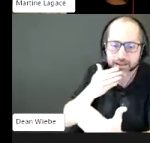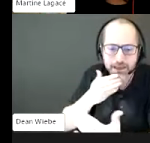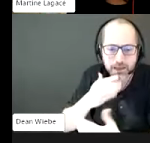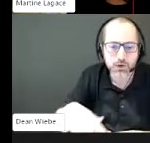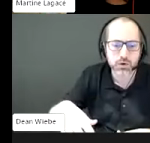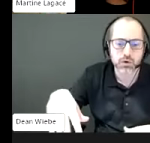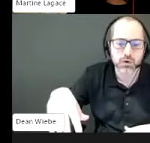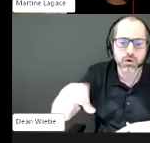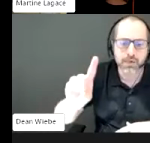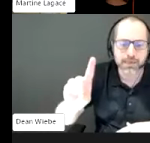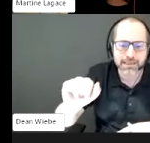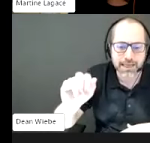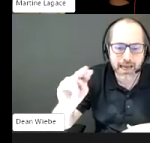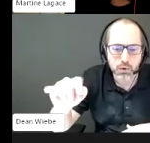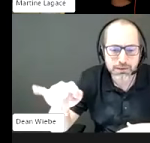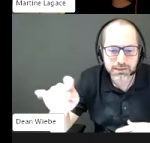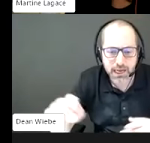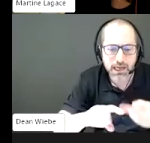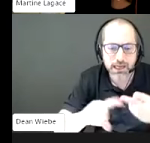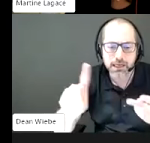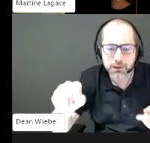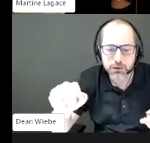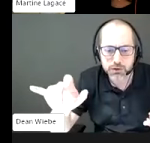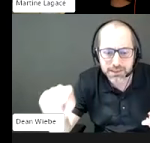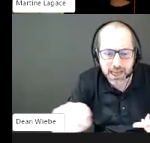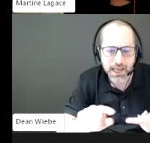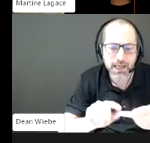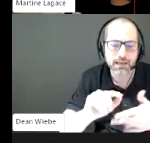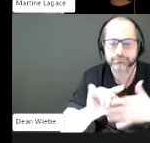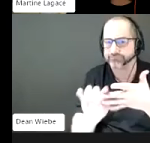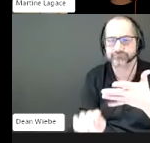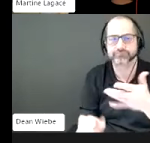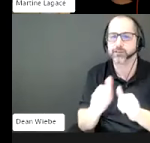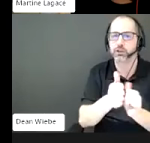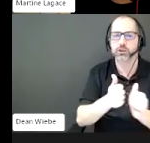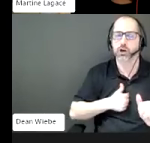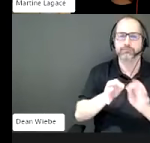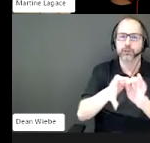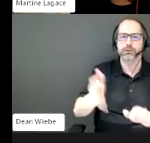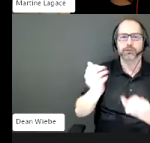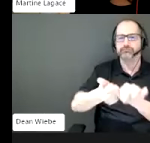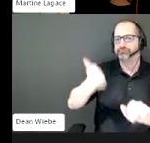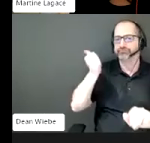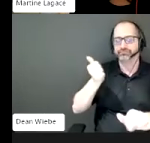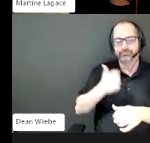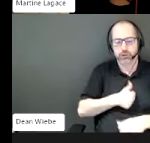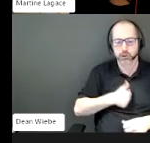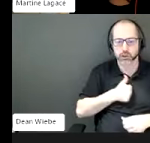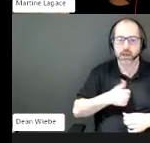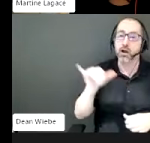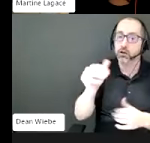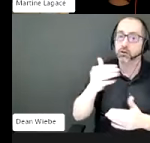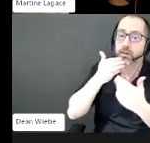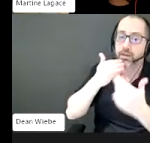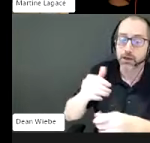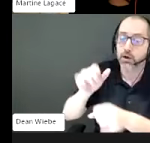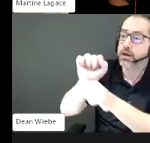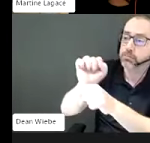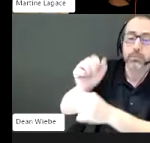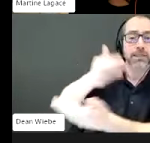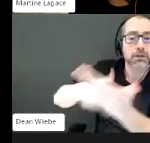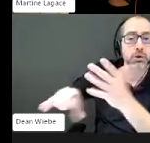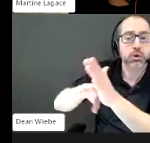Amanda Max, Samantha Uslander, and Philippe Rodrigue Rouleau. And also, I'd like to thank Employment and Social Development